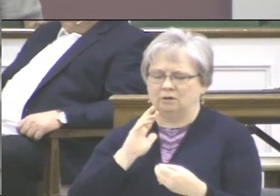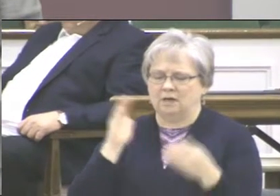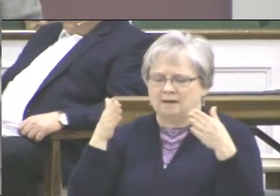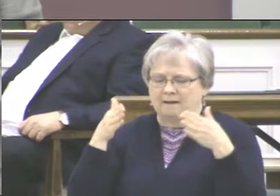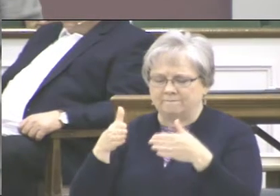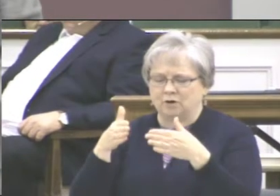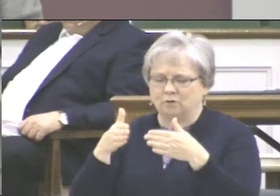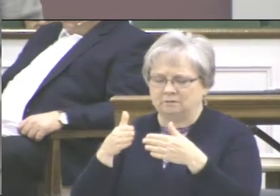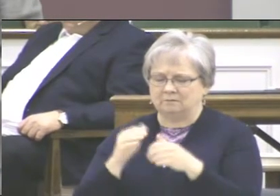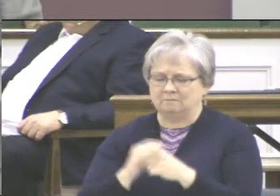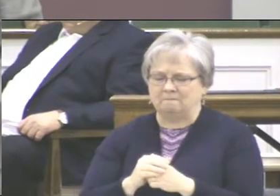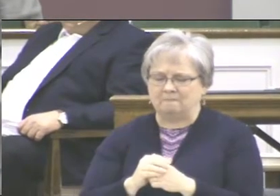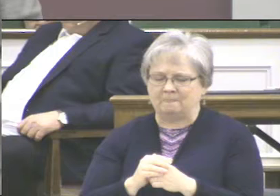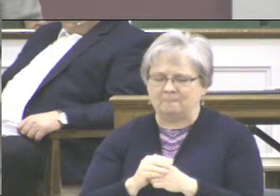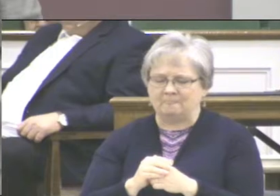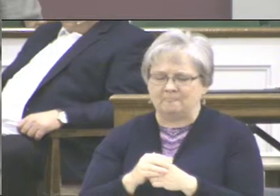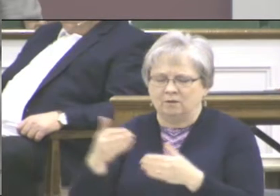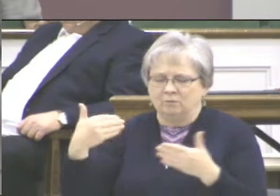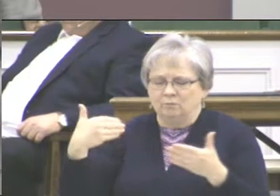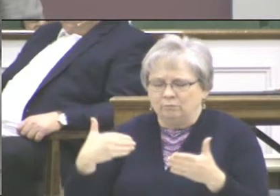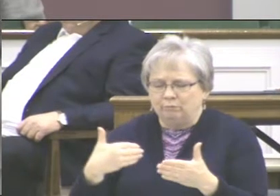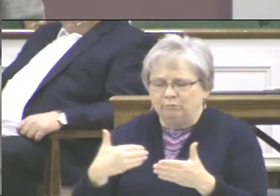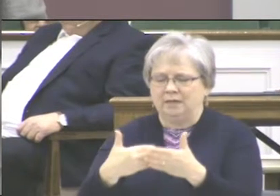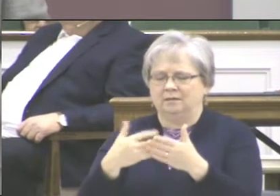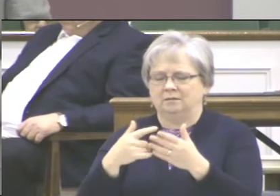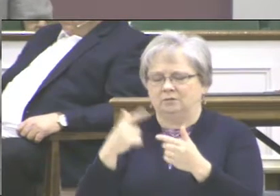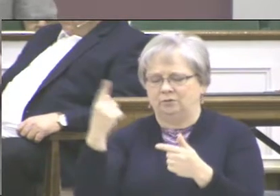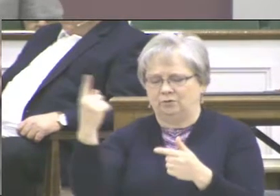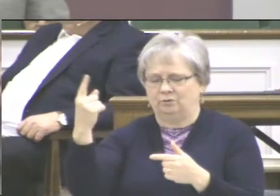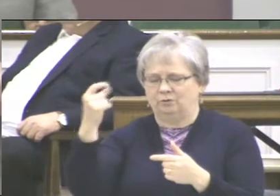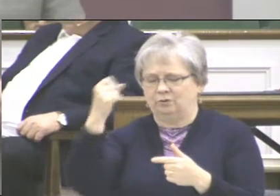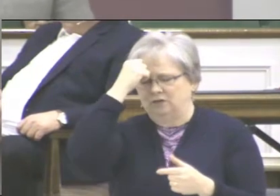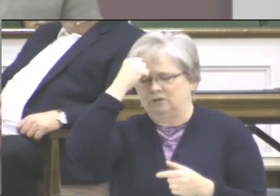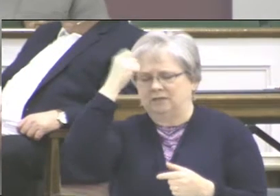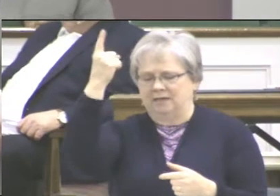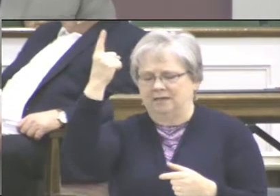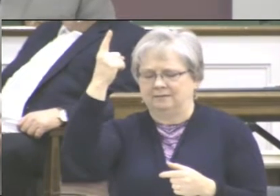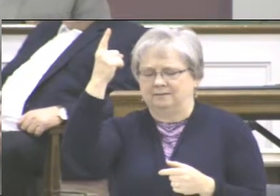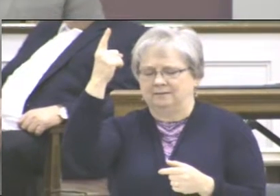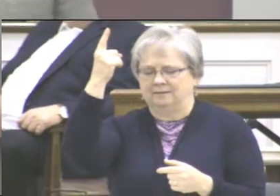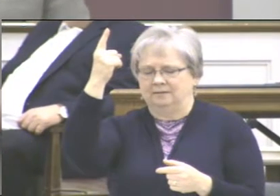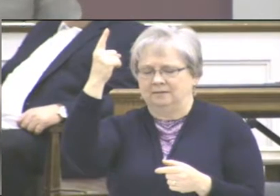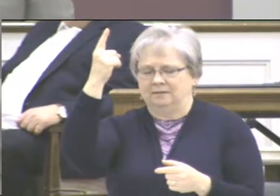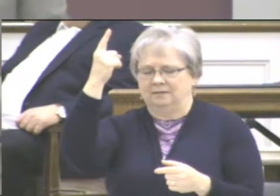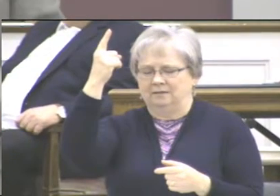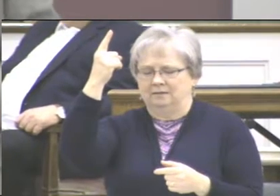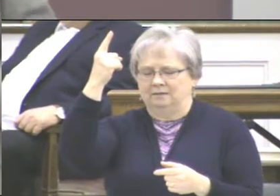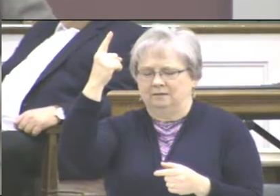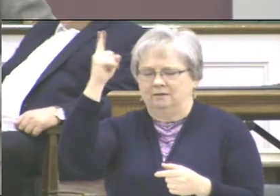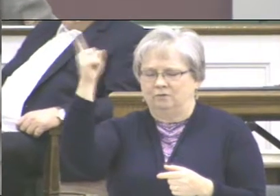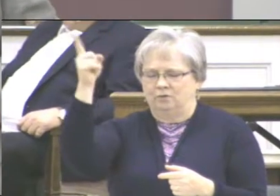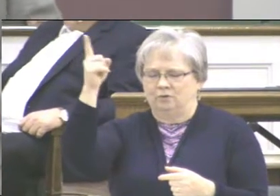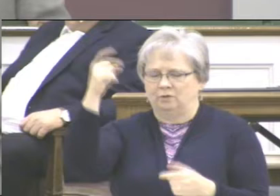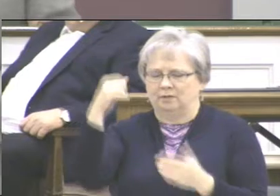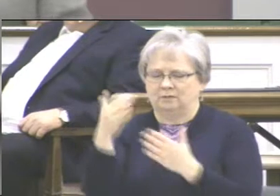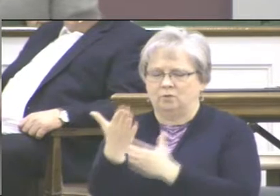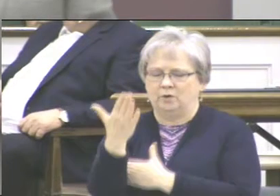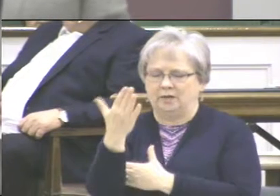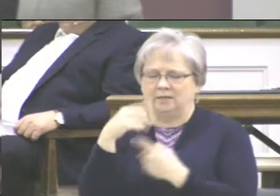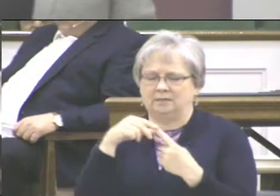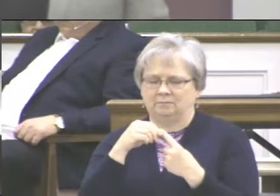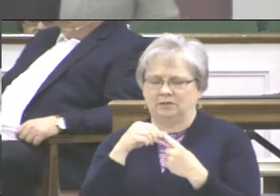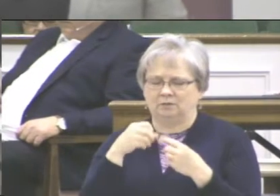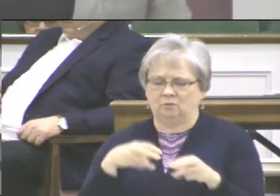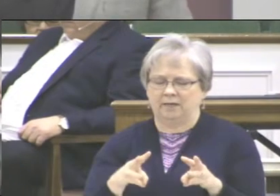So draw us into that presence. Draw us into an understanding of you this morning in a special